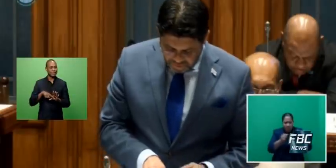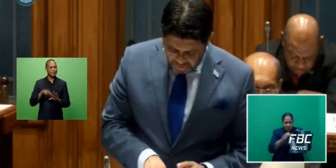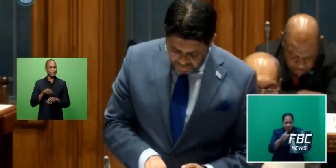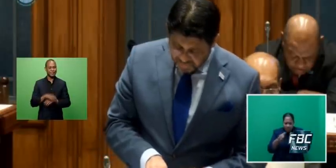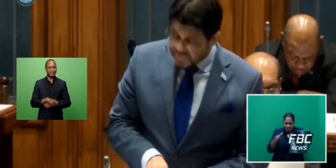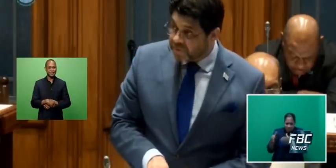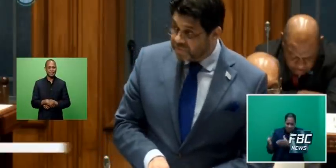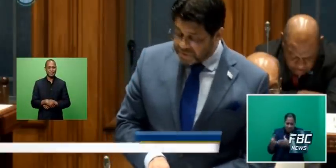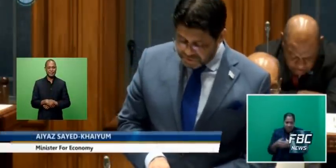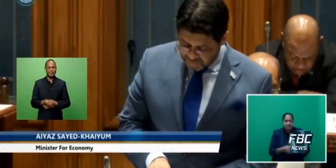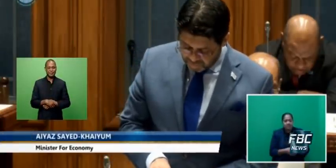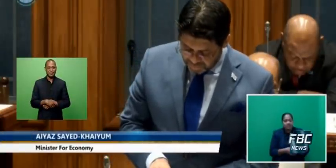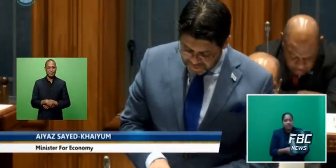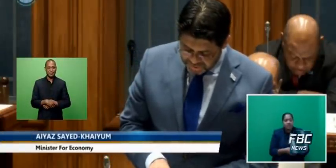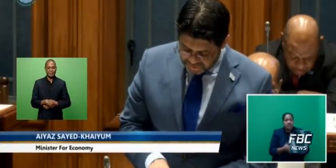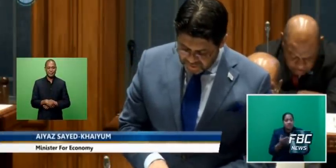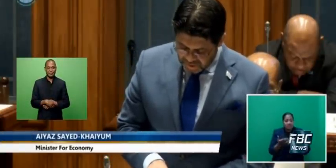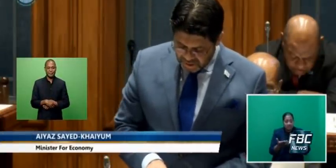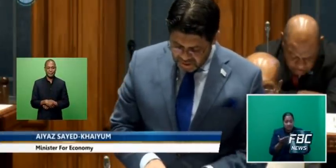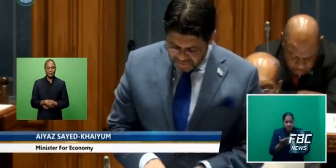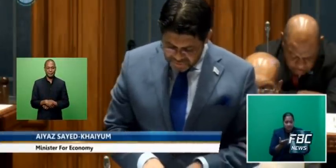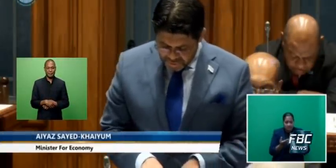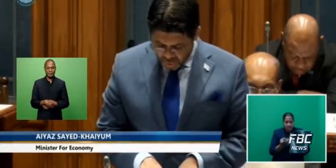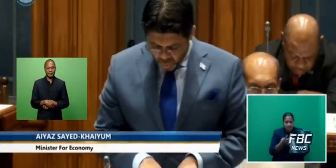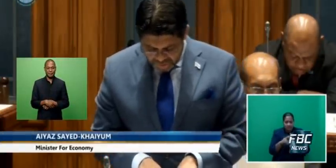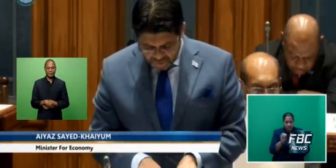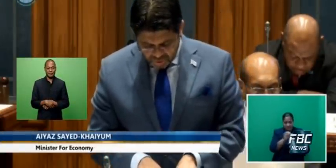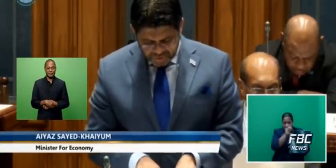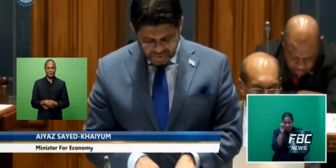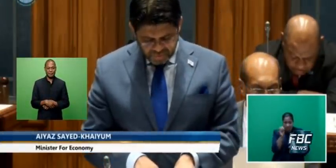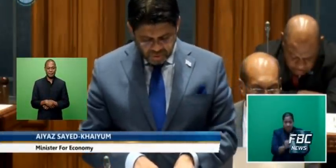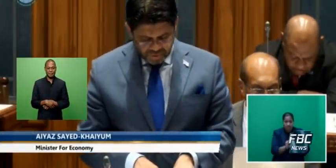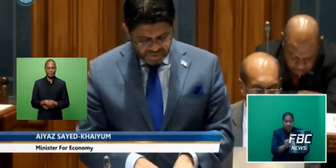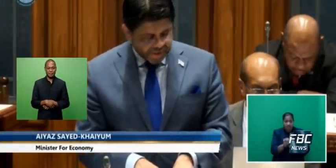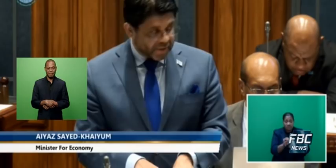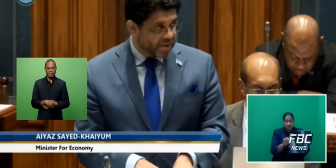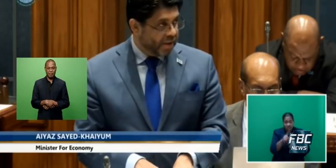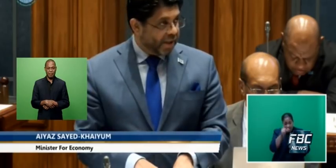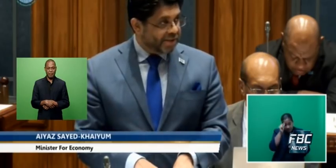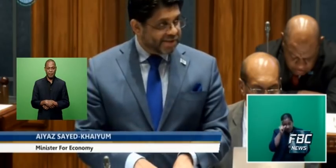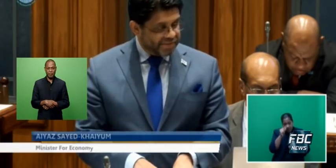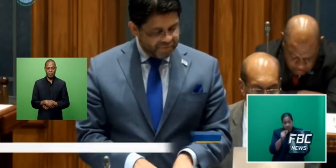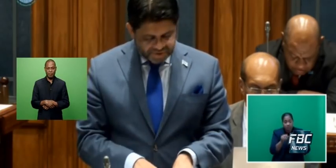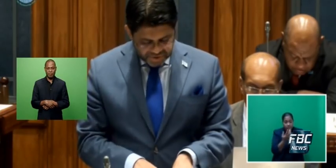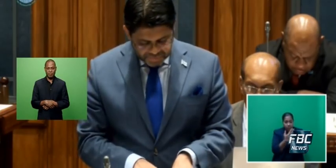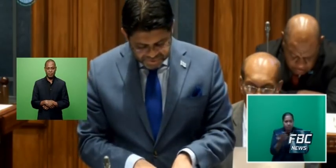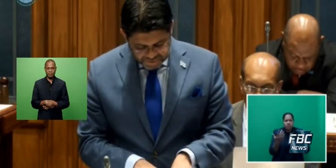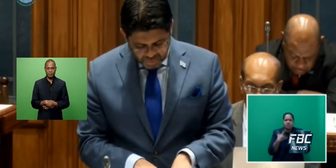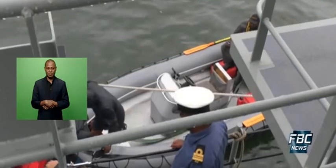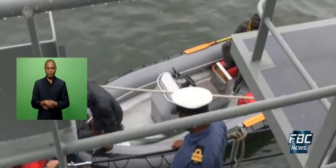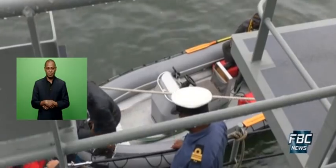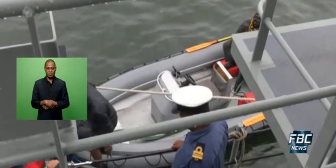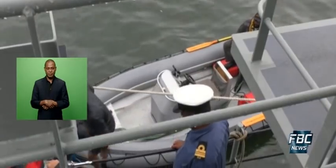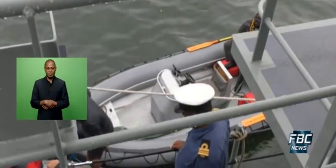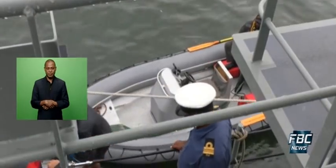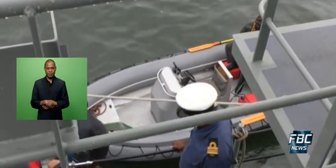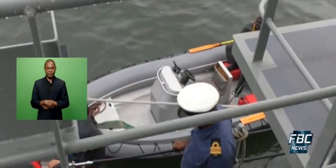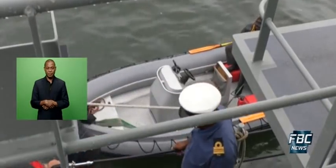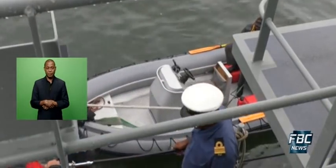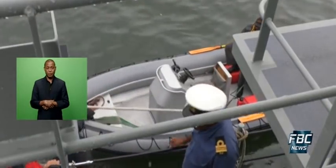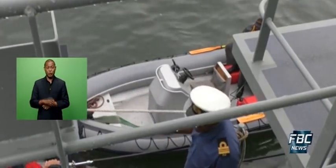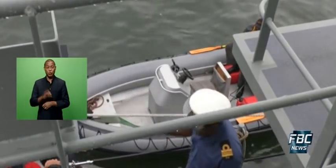20% of the Fijian population lives within 1 kilometer of the coastline, and 76% within